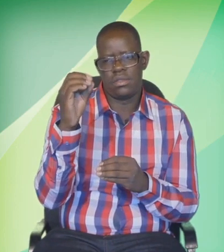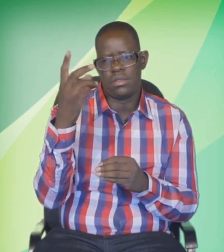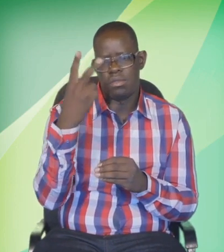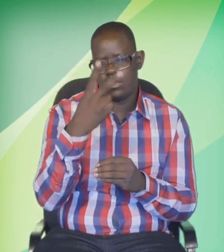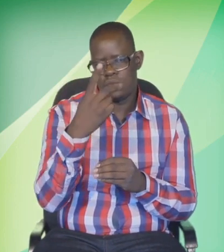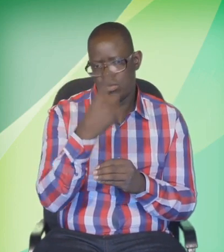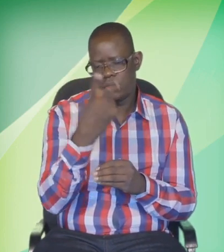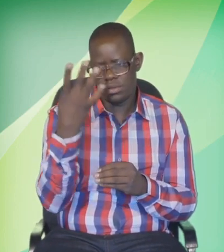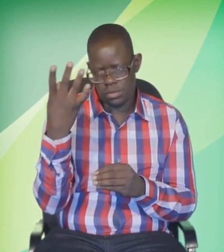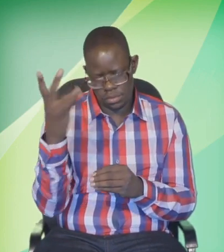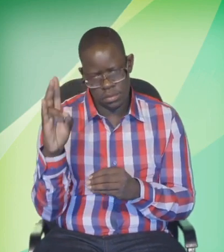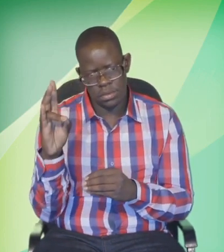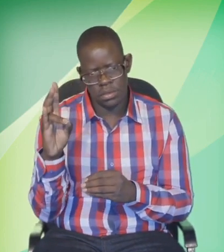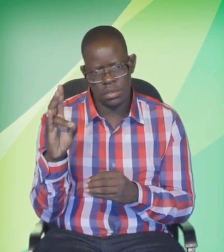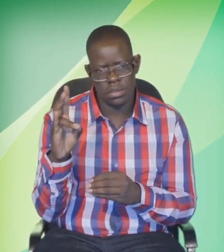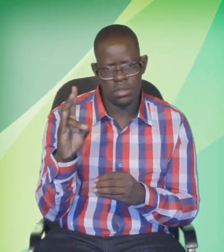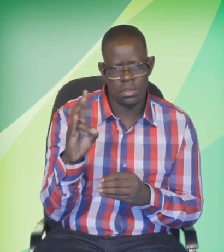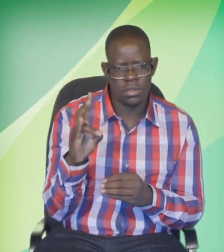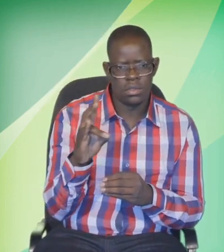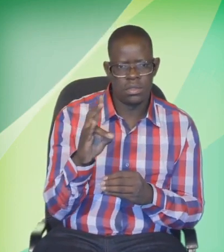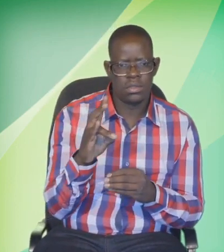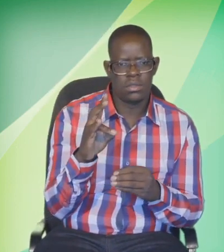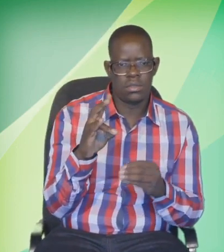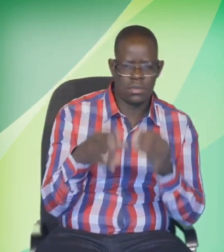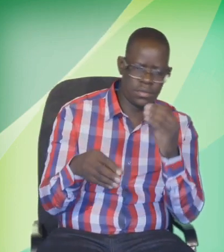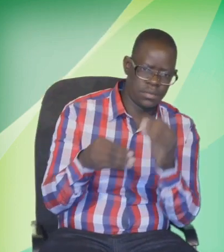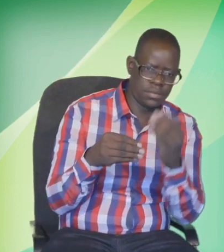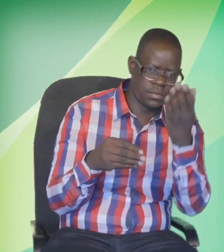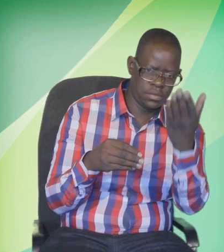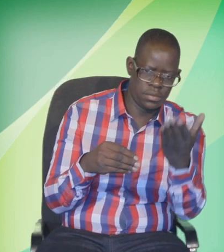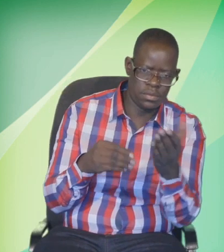Balance brought down 3,950. Debtors journal